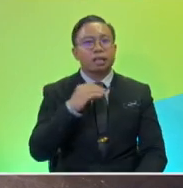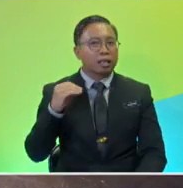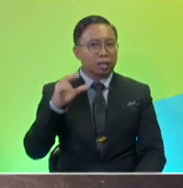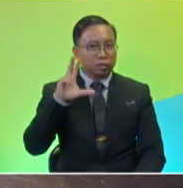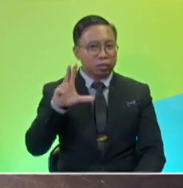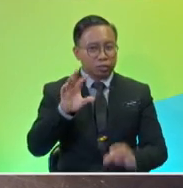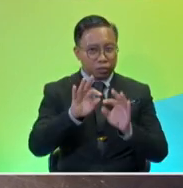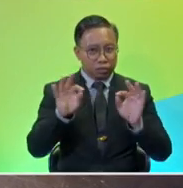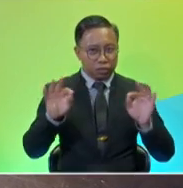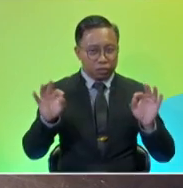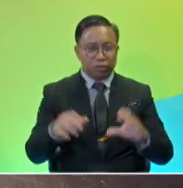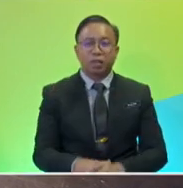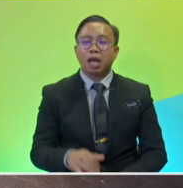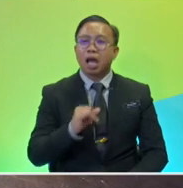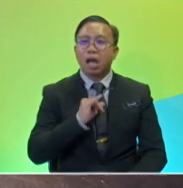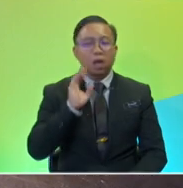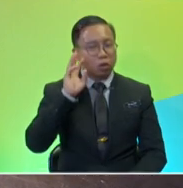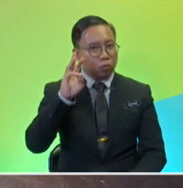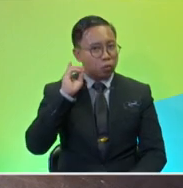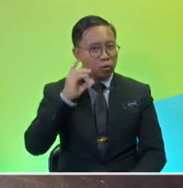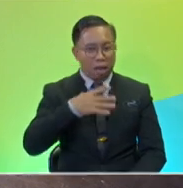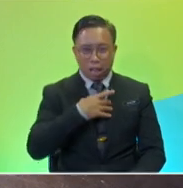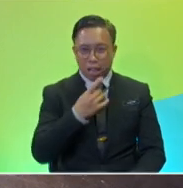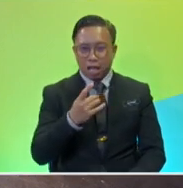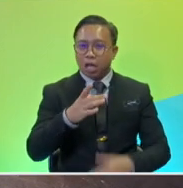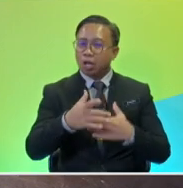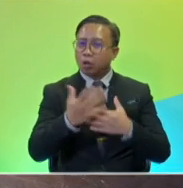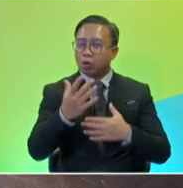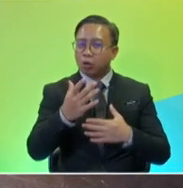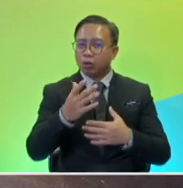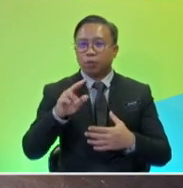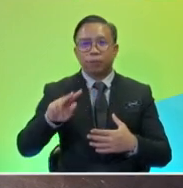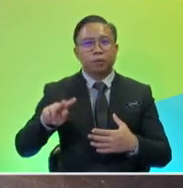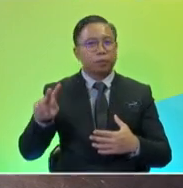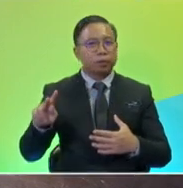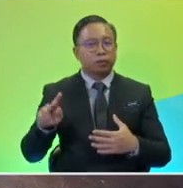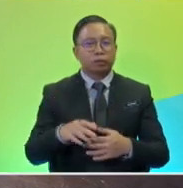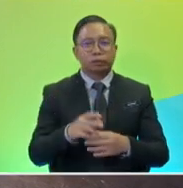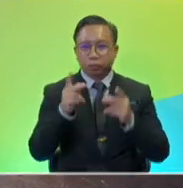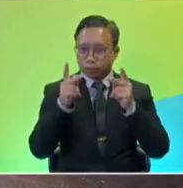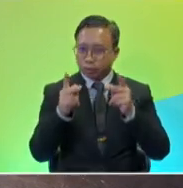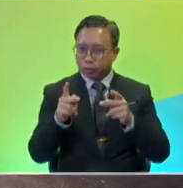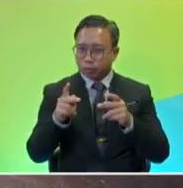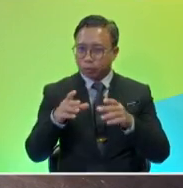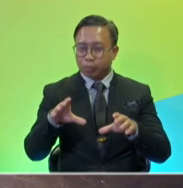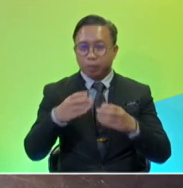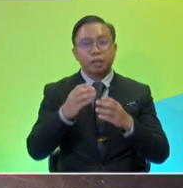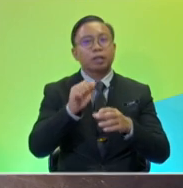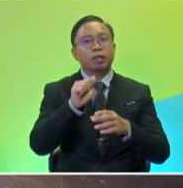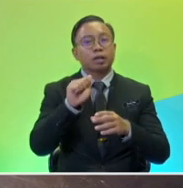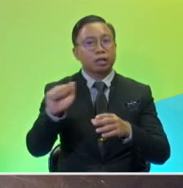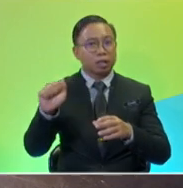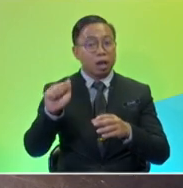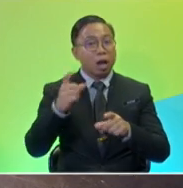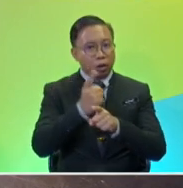dislike. Okay. So, I would like to call our pupils to rearrange it to make a correct sentence. Okay, so who